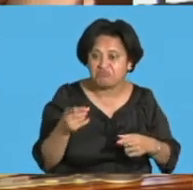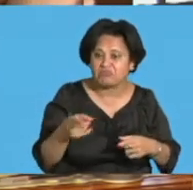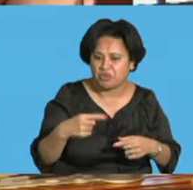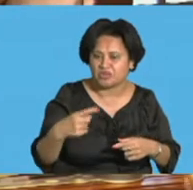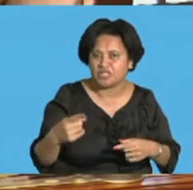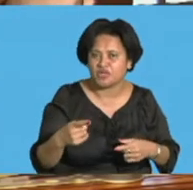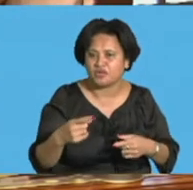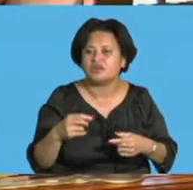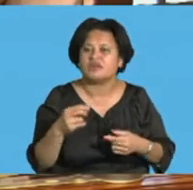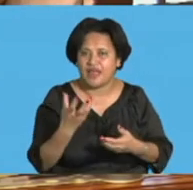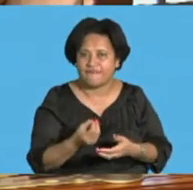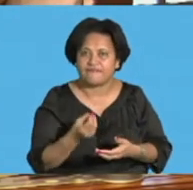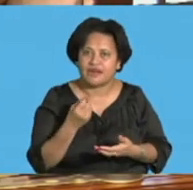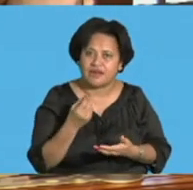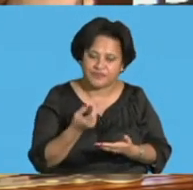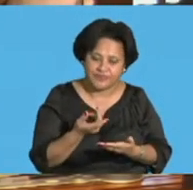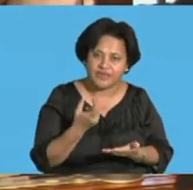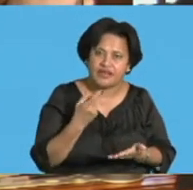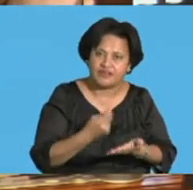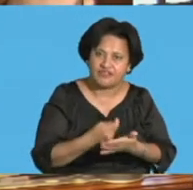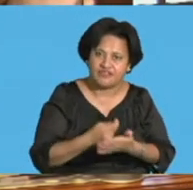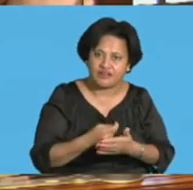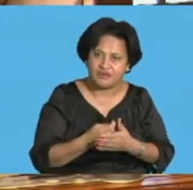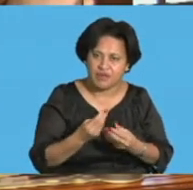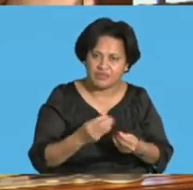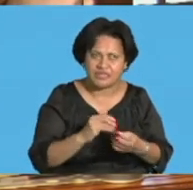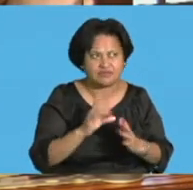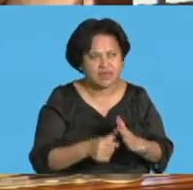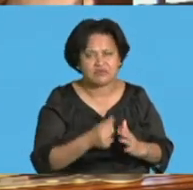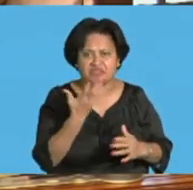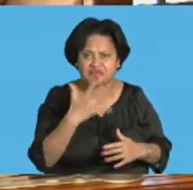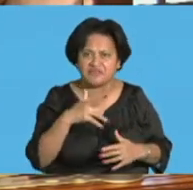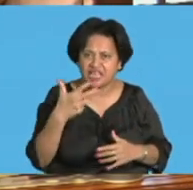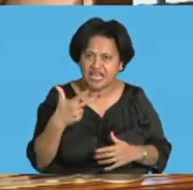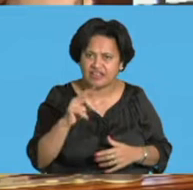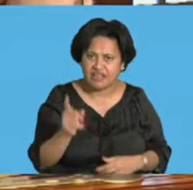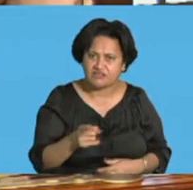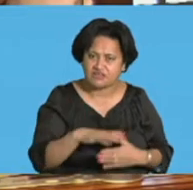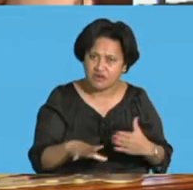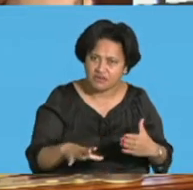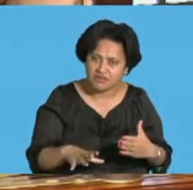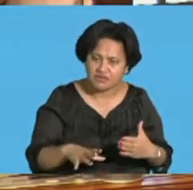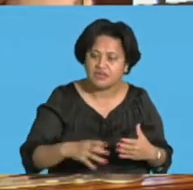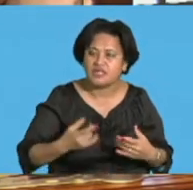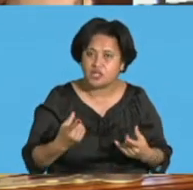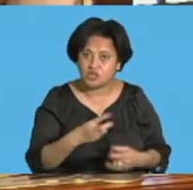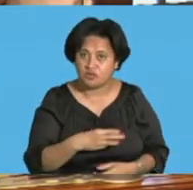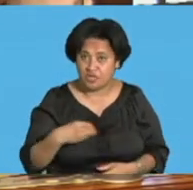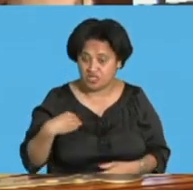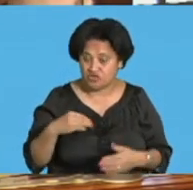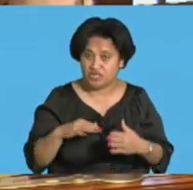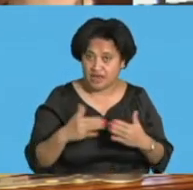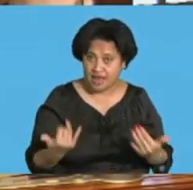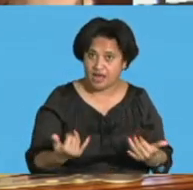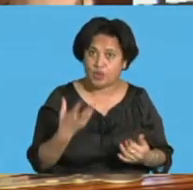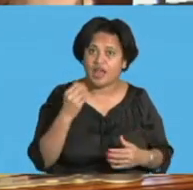year to the next. This can be anything from $58,000 to a few dollars in 1 year. The ministry will be considering a policy to